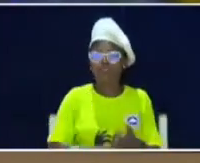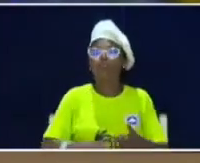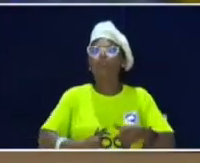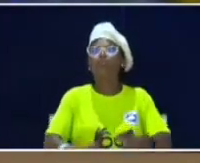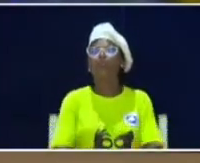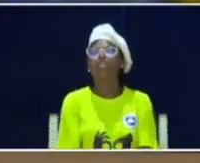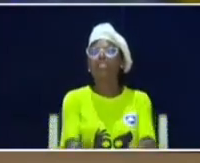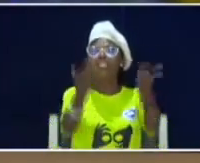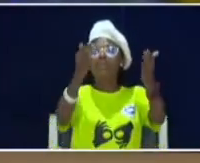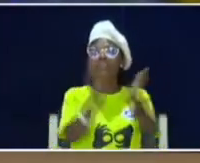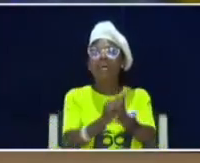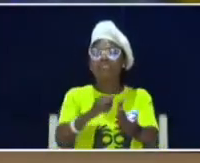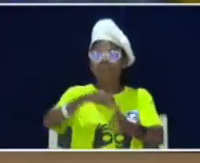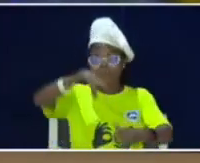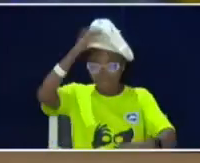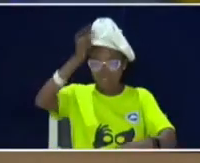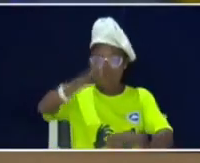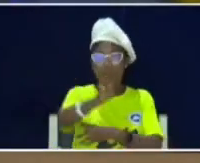lift that man up.